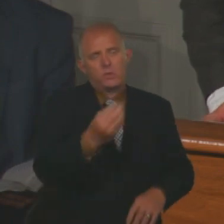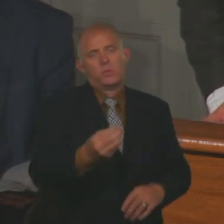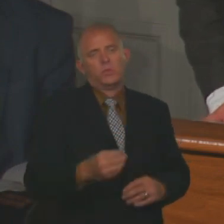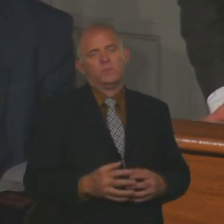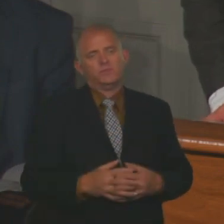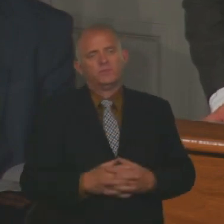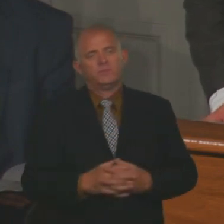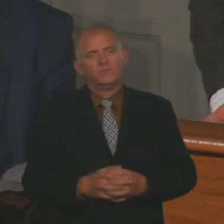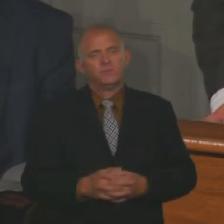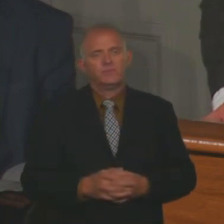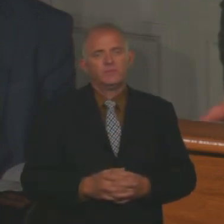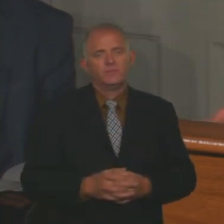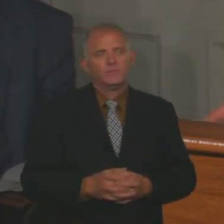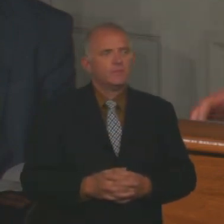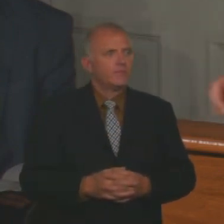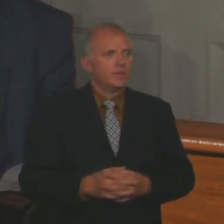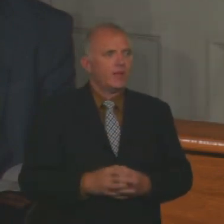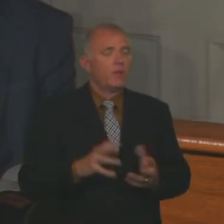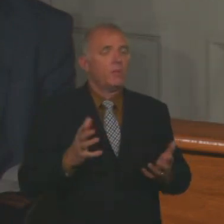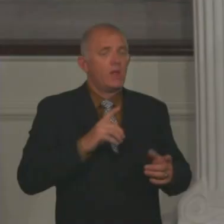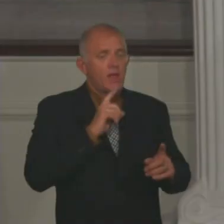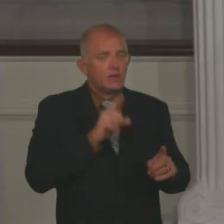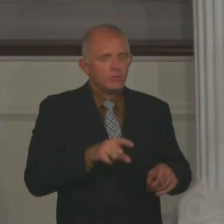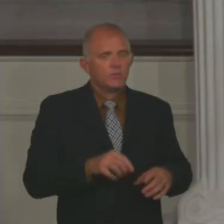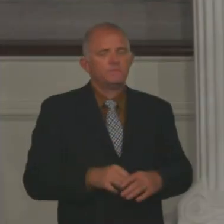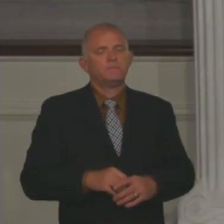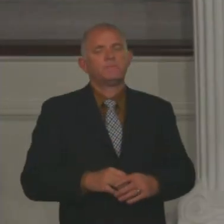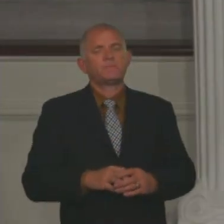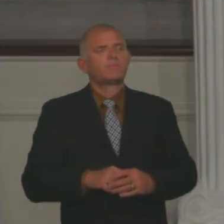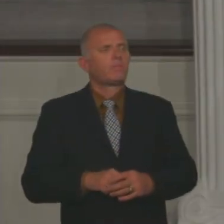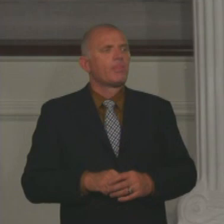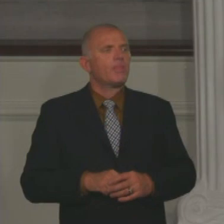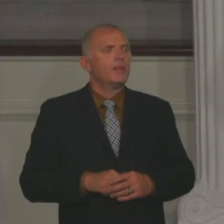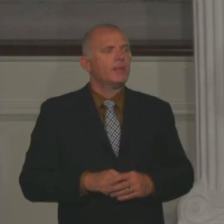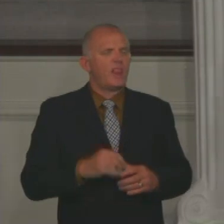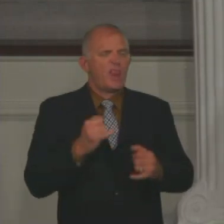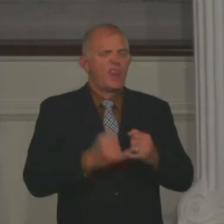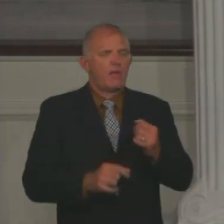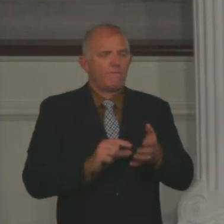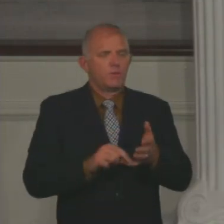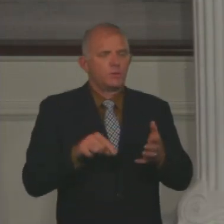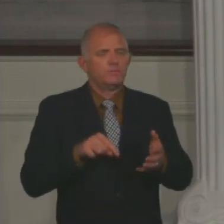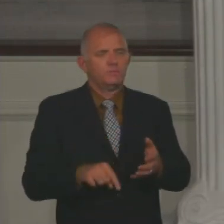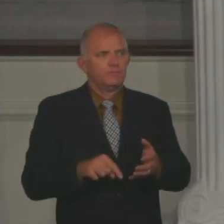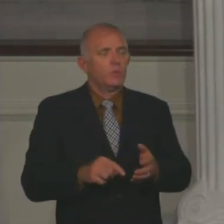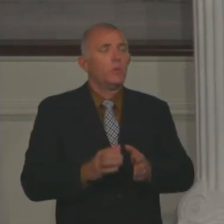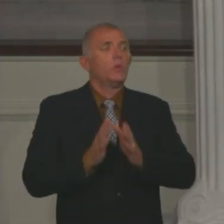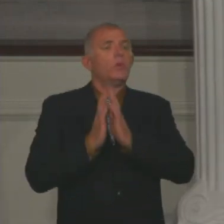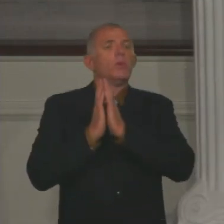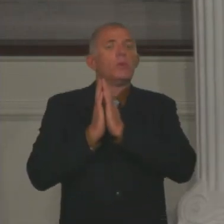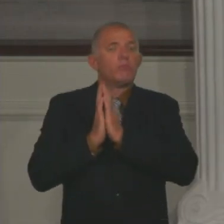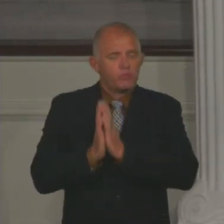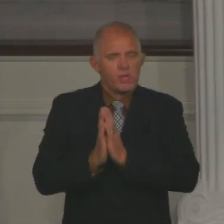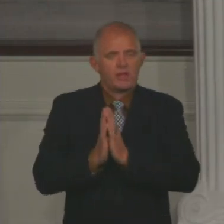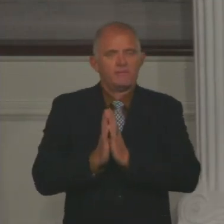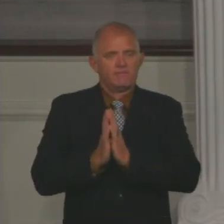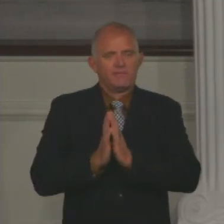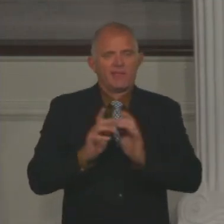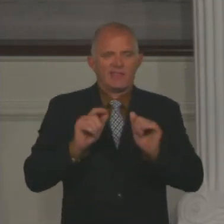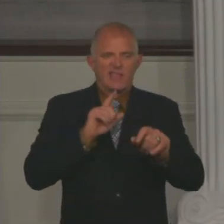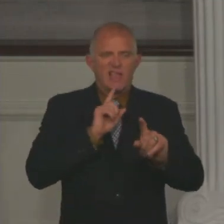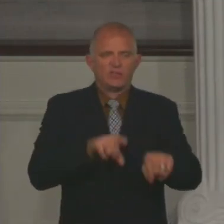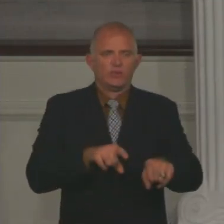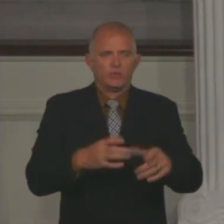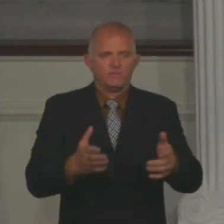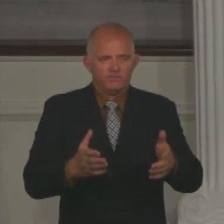What's the solution? Look at the last verse, would you please? The solution is prayer. Praying, therefore, the